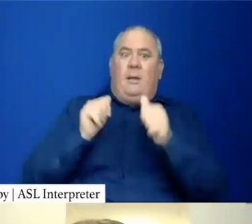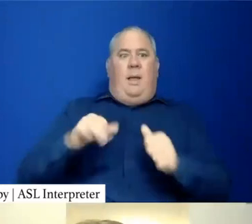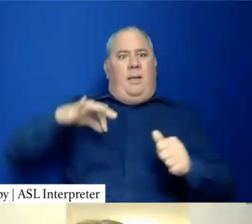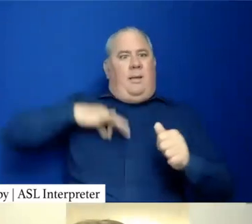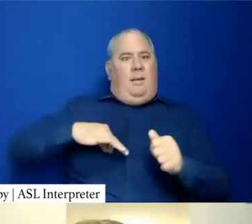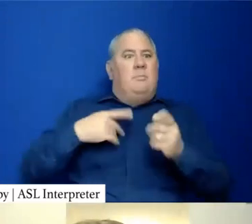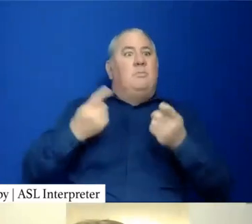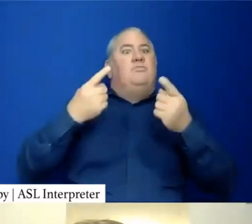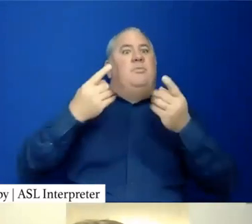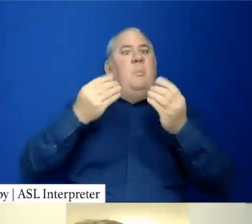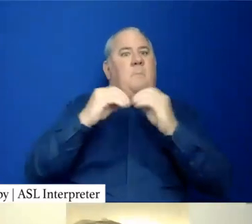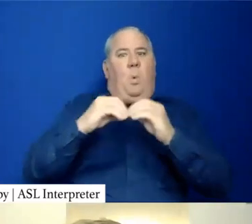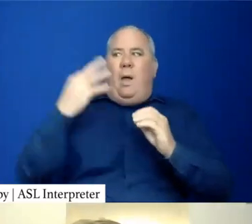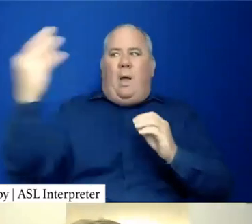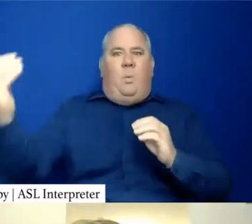too.